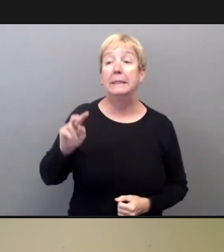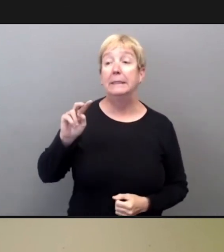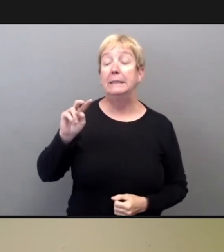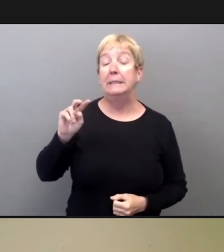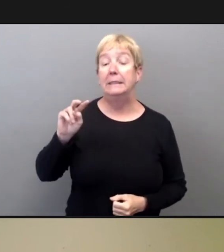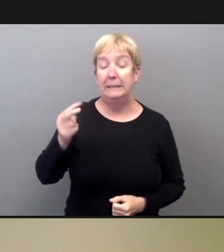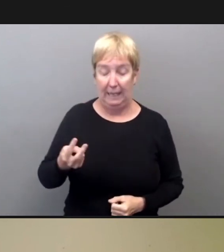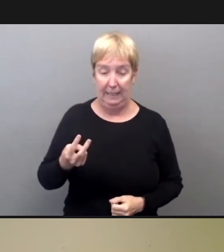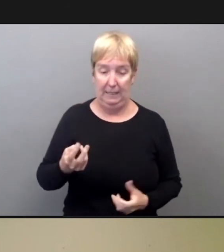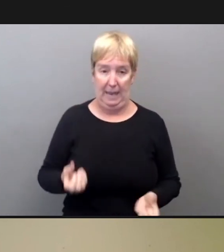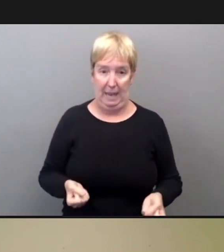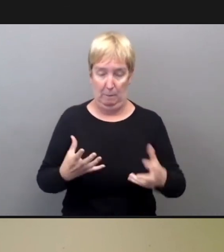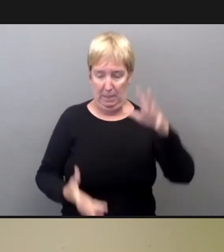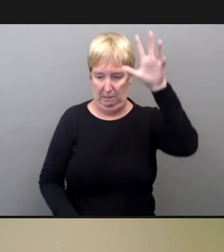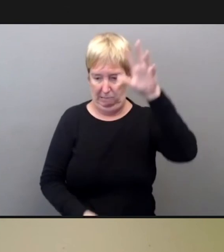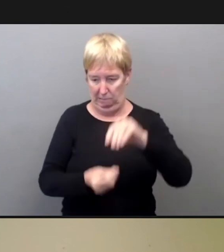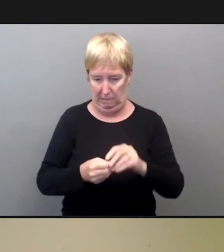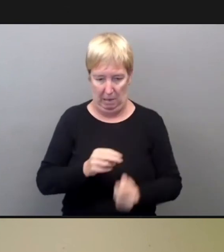think